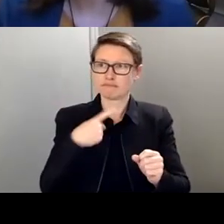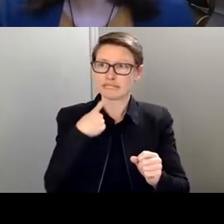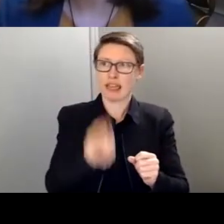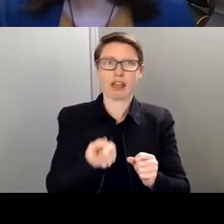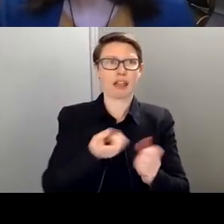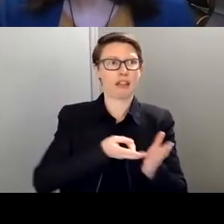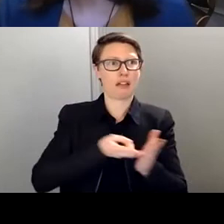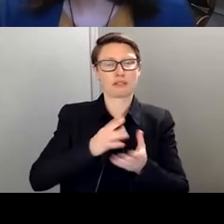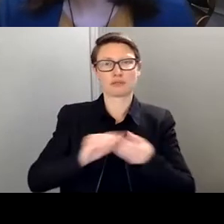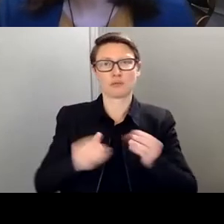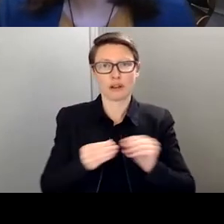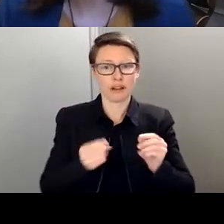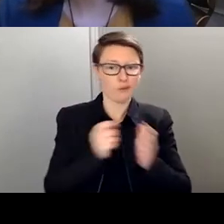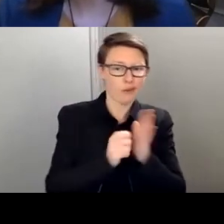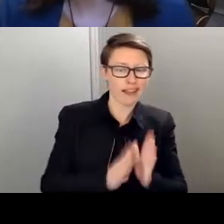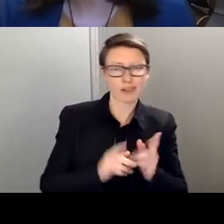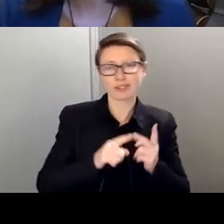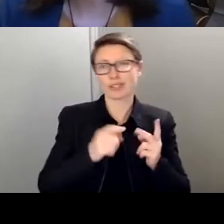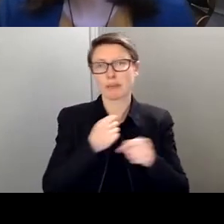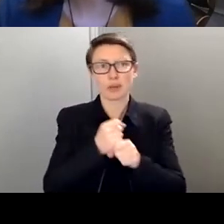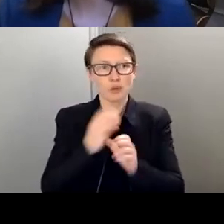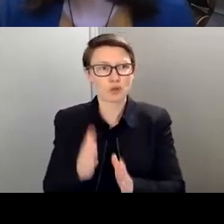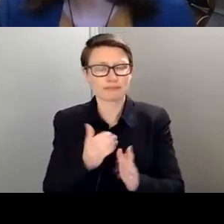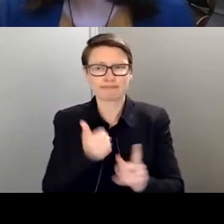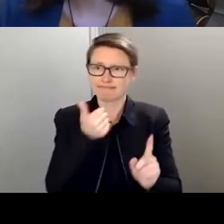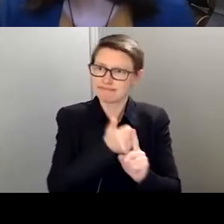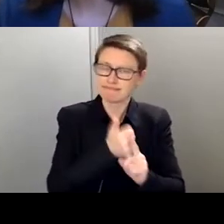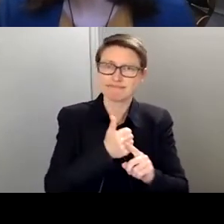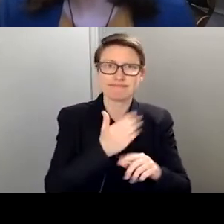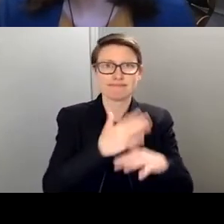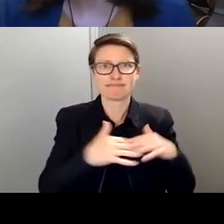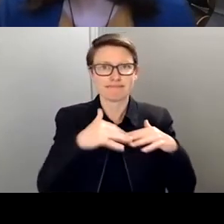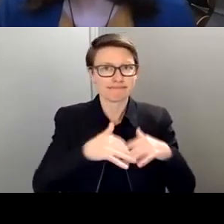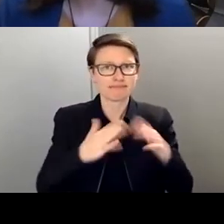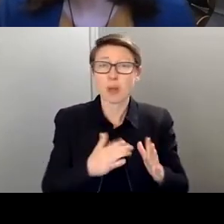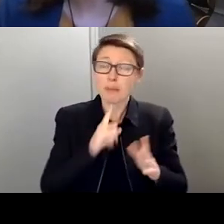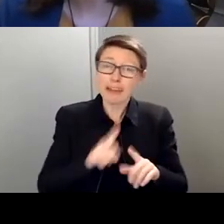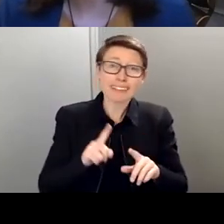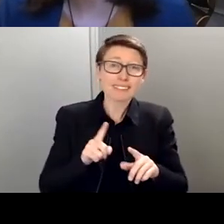a little tiny bit more work and finding the right people to help network with you.